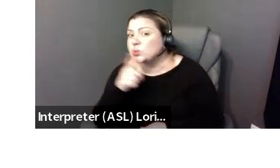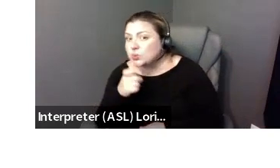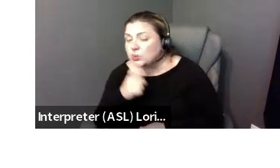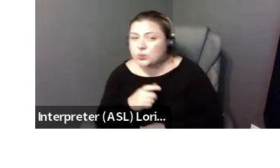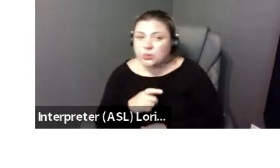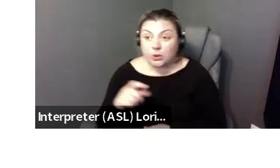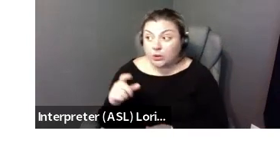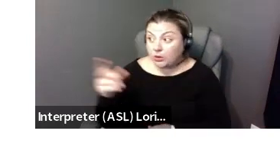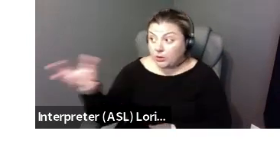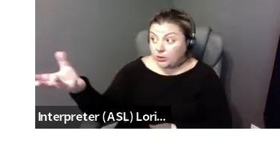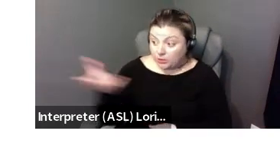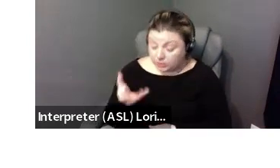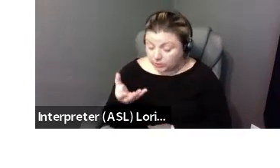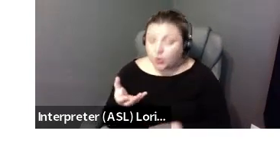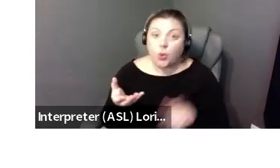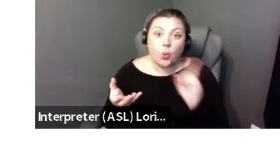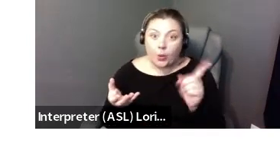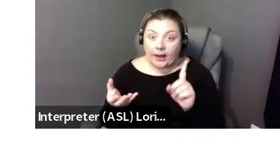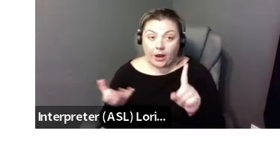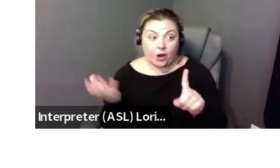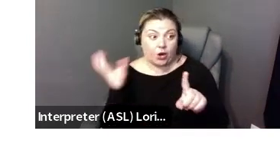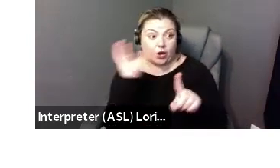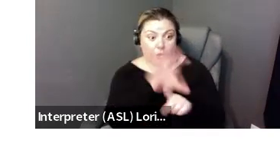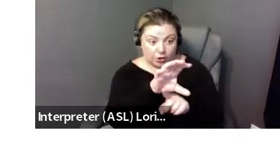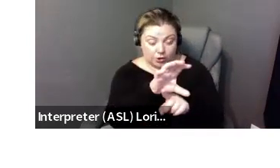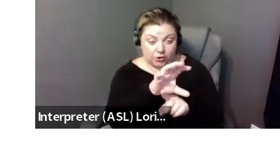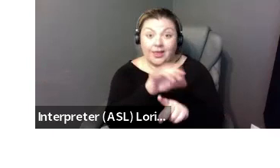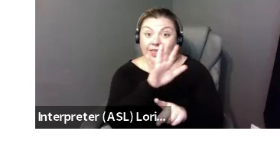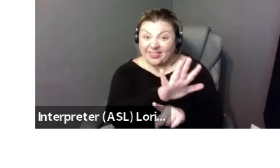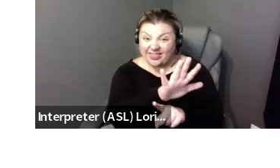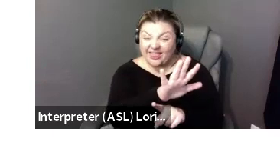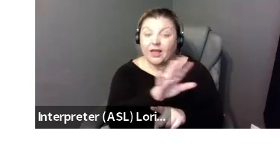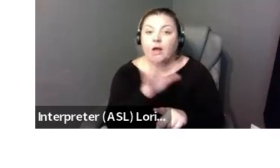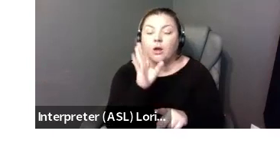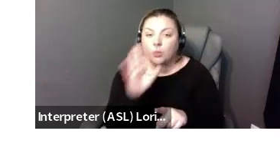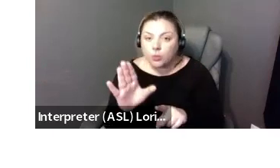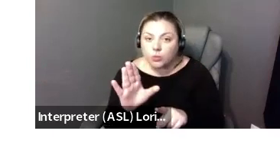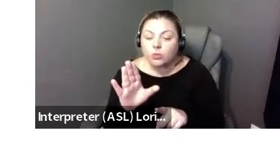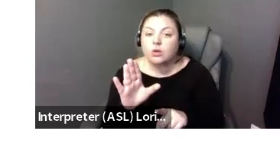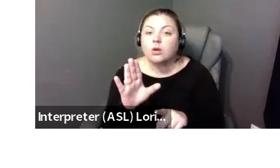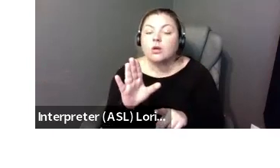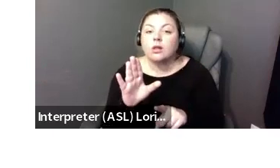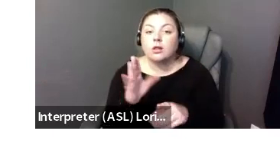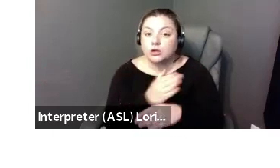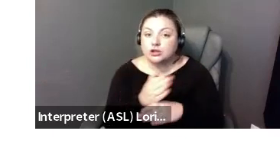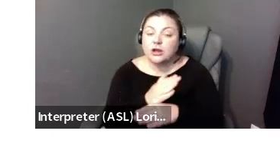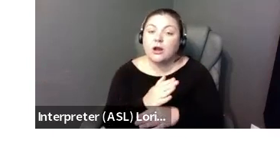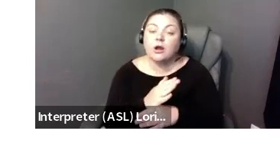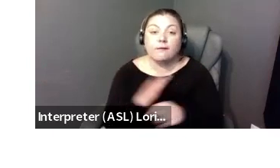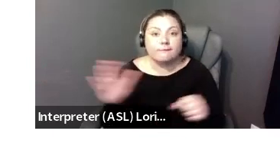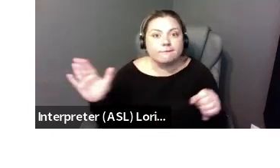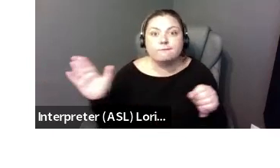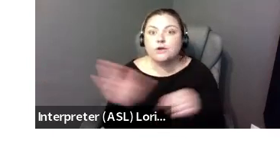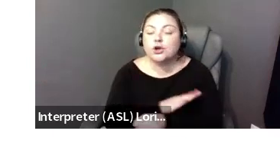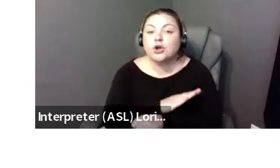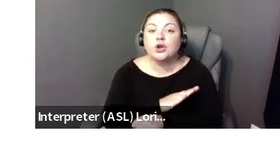record specific to an individual that spans all of their various locations at which they've received care over time. Think of the